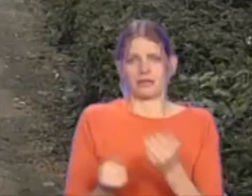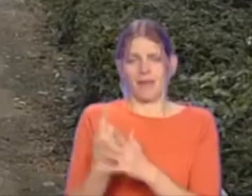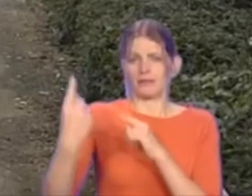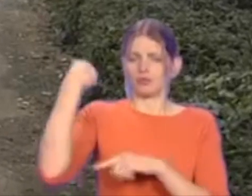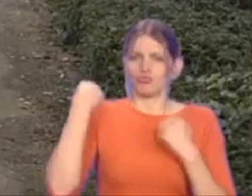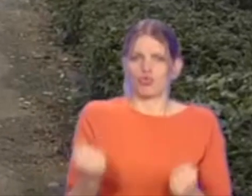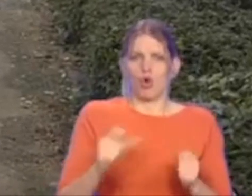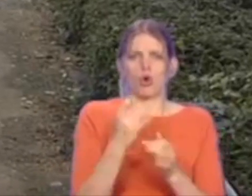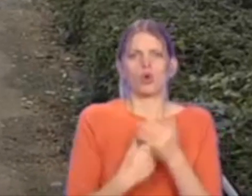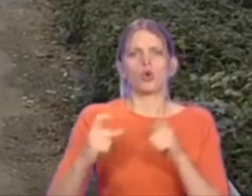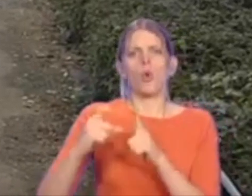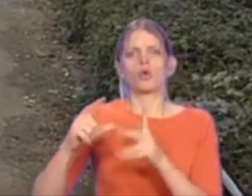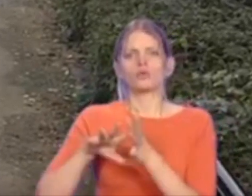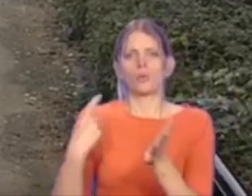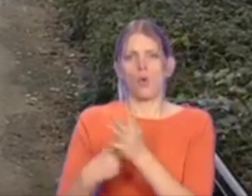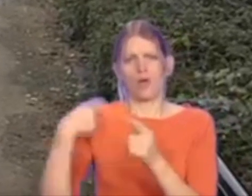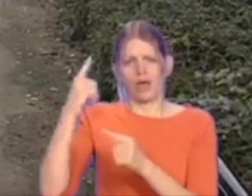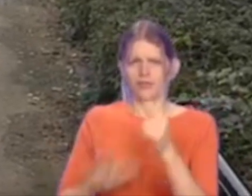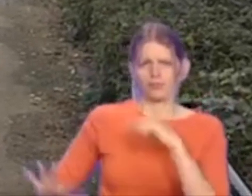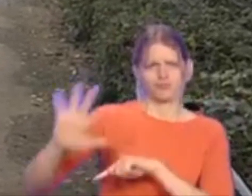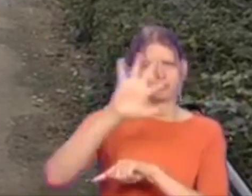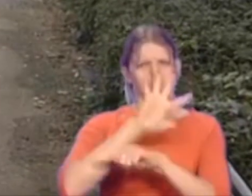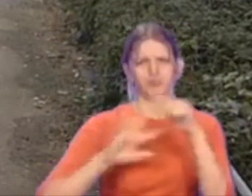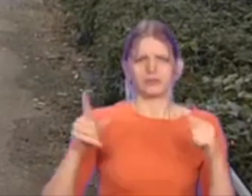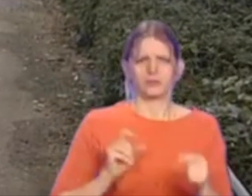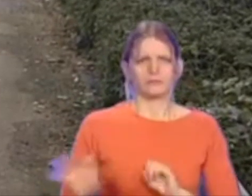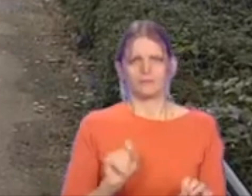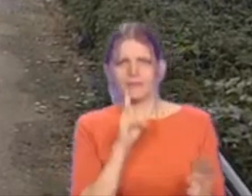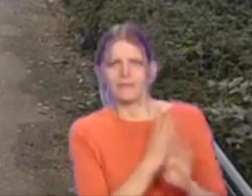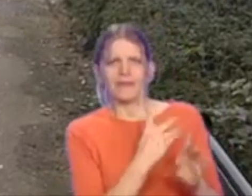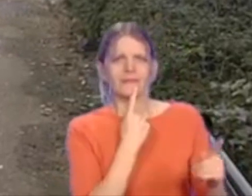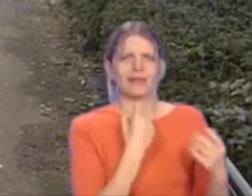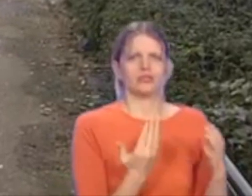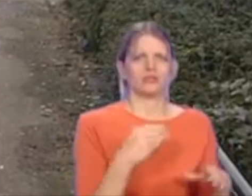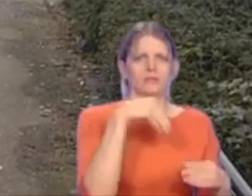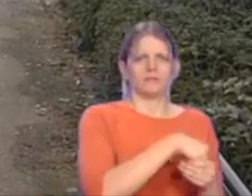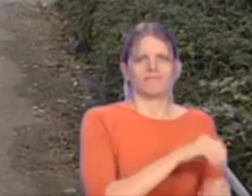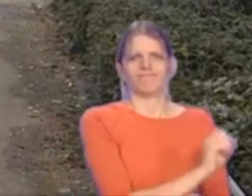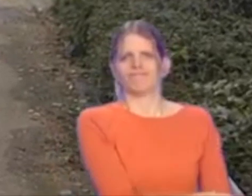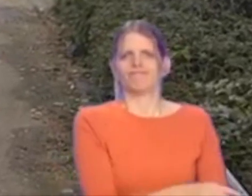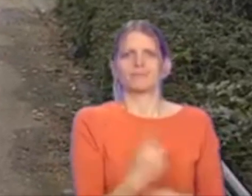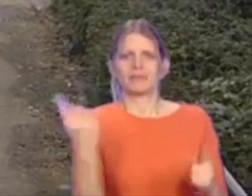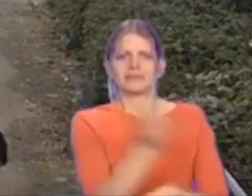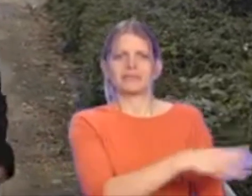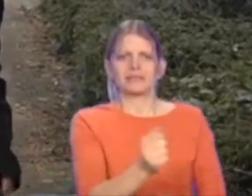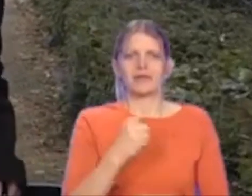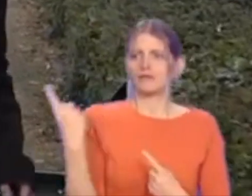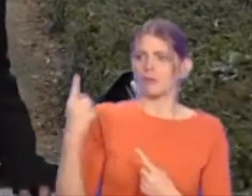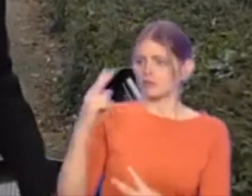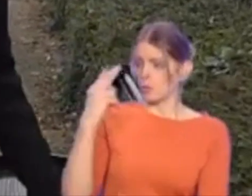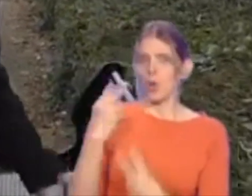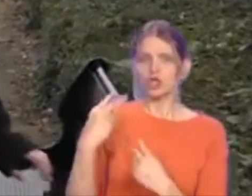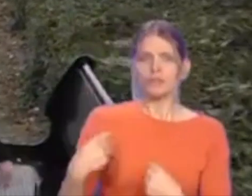I've had a look around. I can't really see anyone. If anyone is watching me, then they'll be on the move too. I have to just make sure I do this as